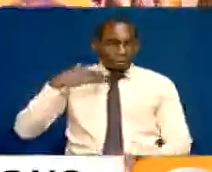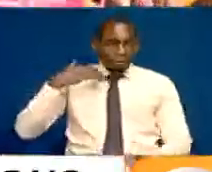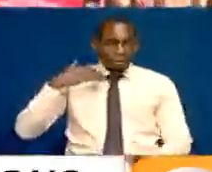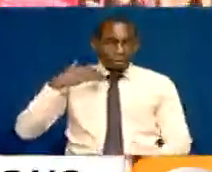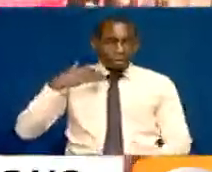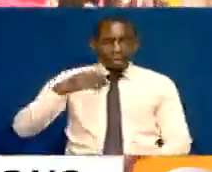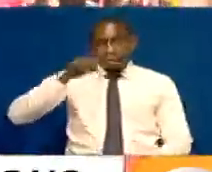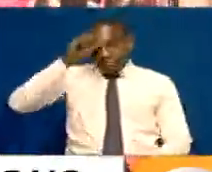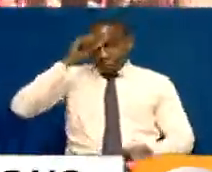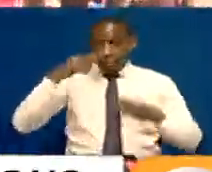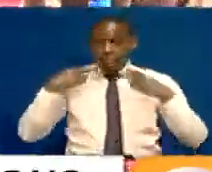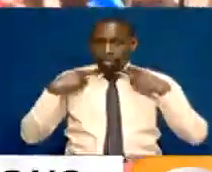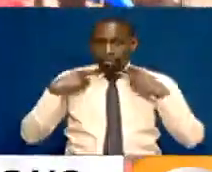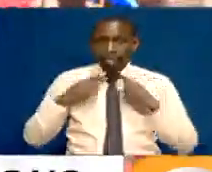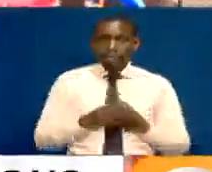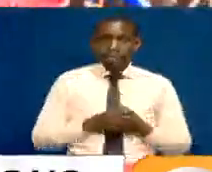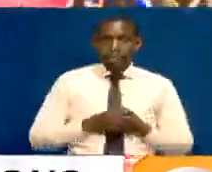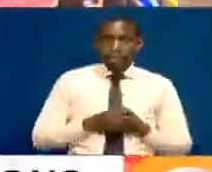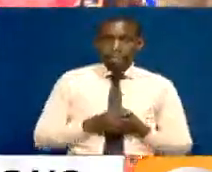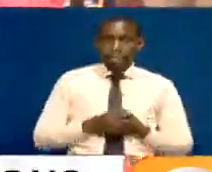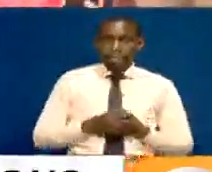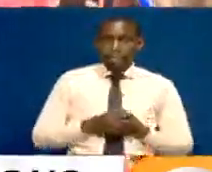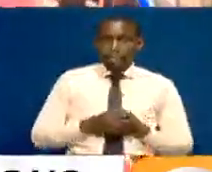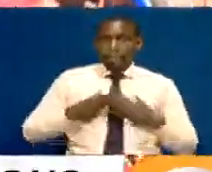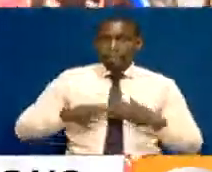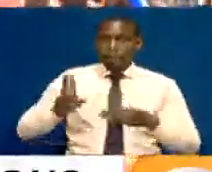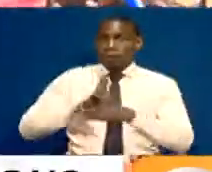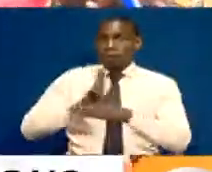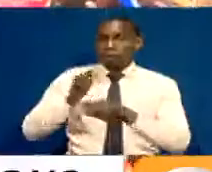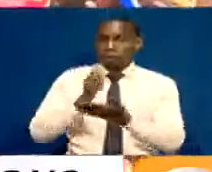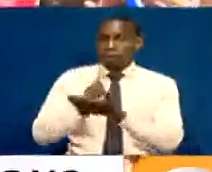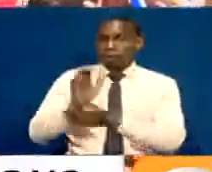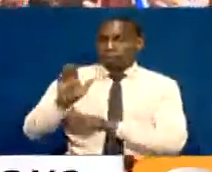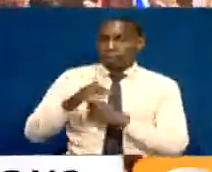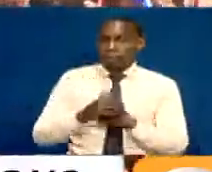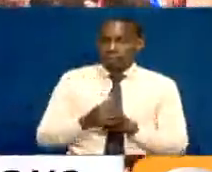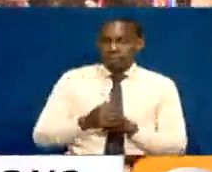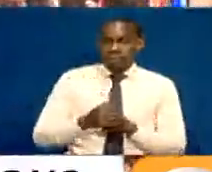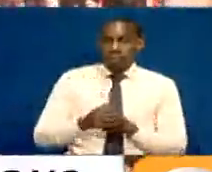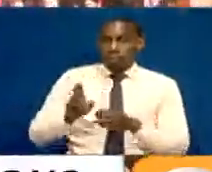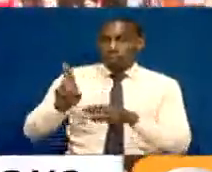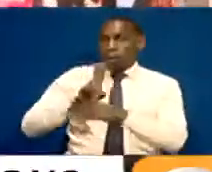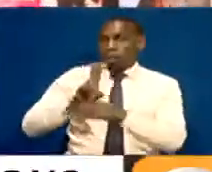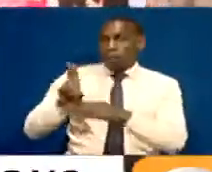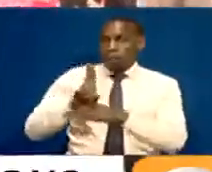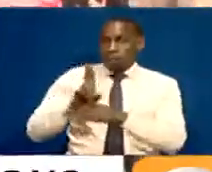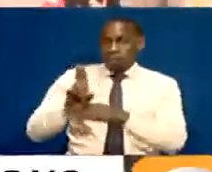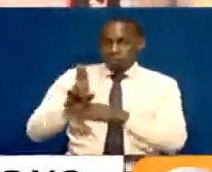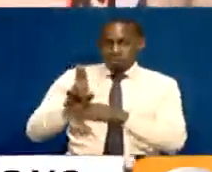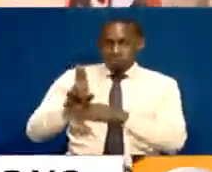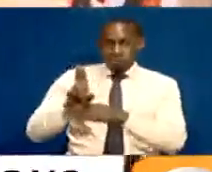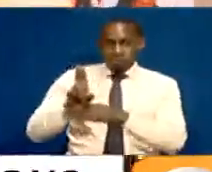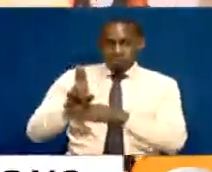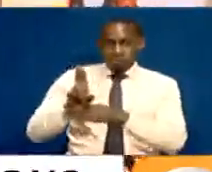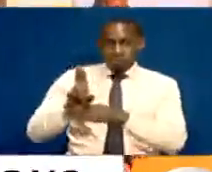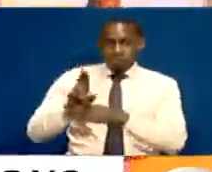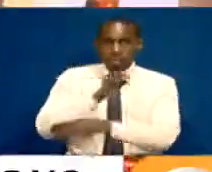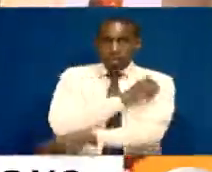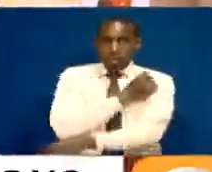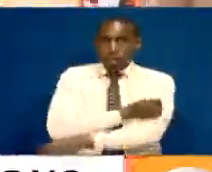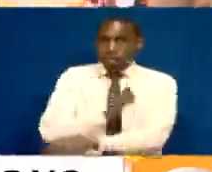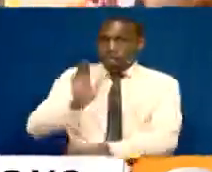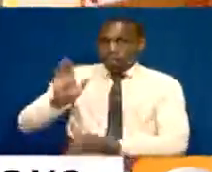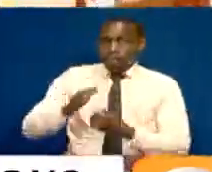and state capture. Wale wametumia ofisi yao, wametumia mamlaka